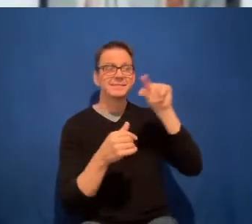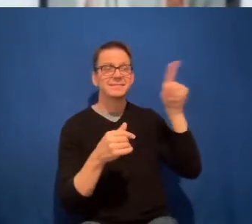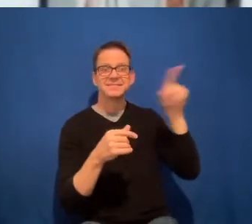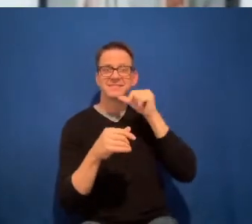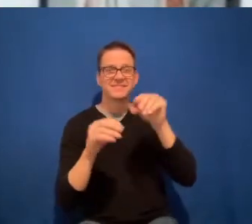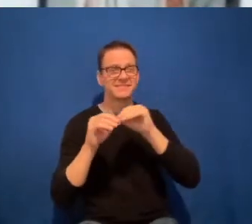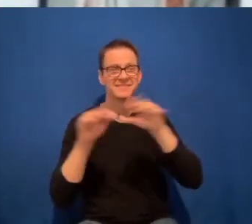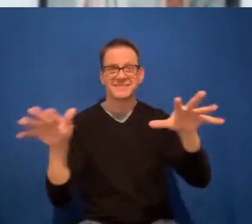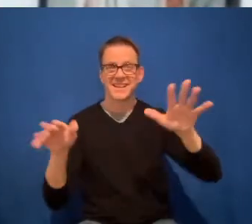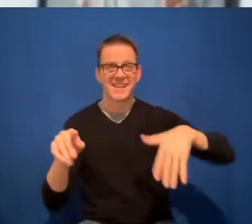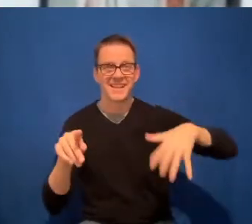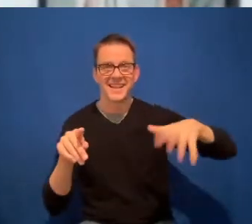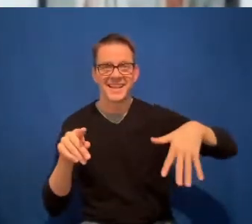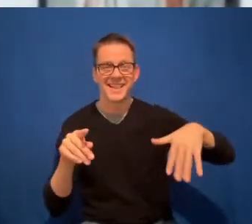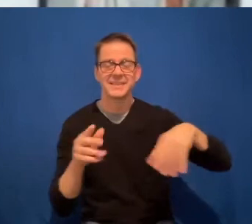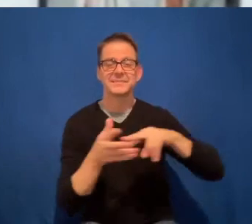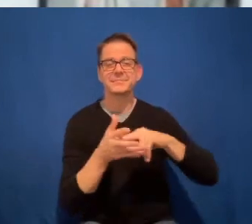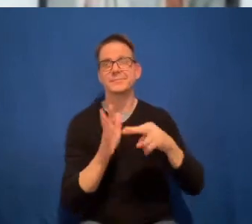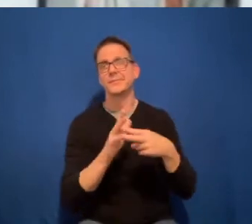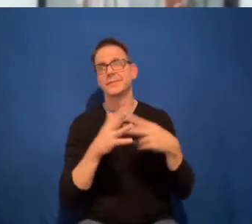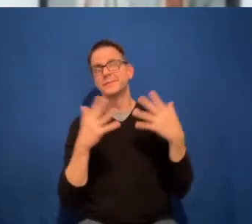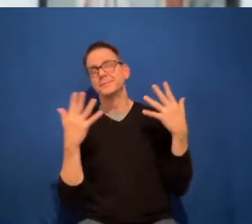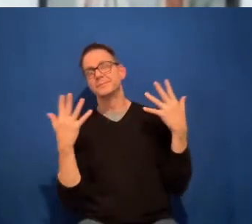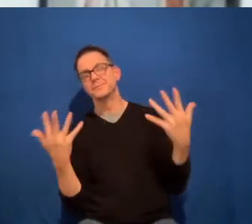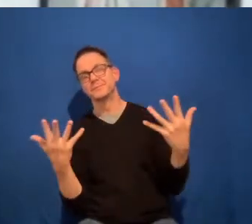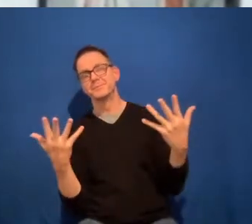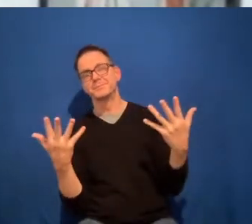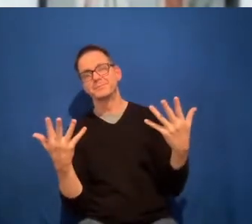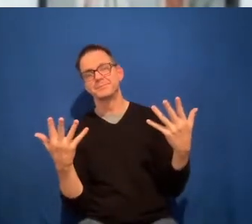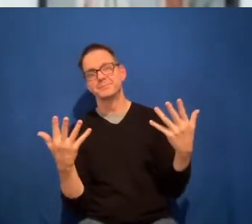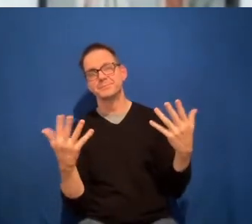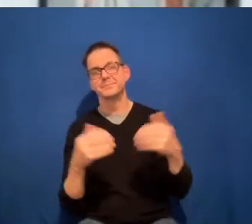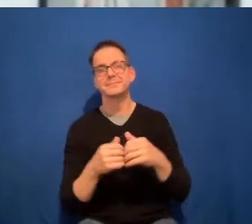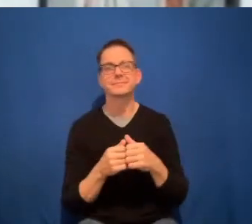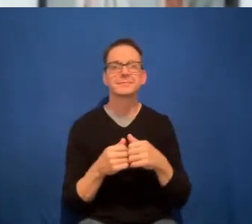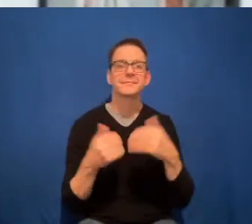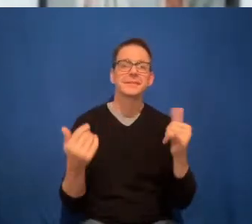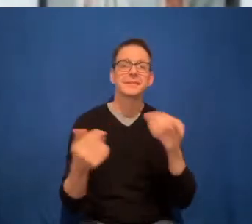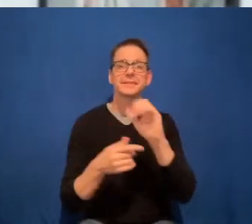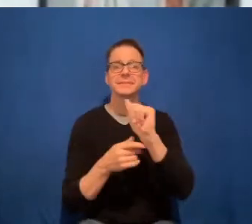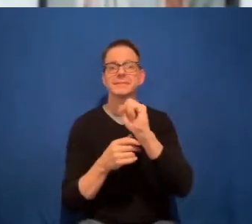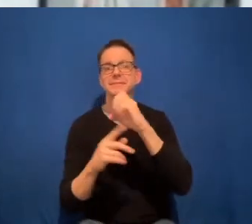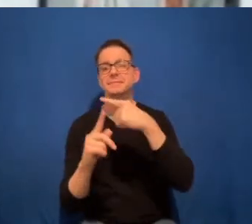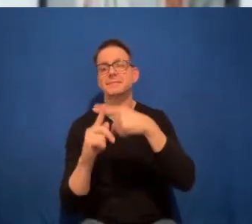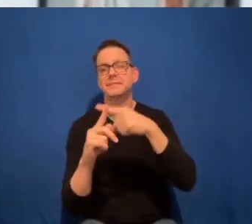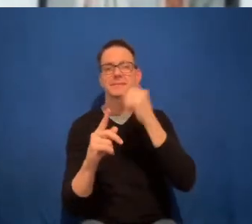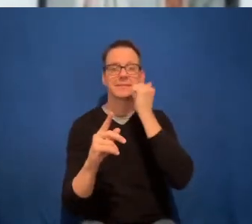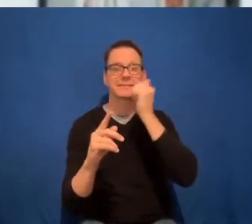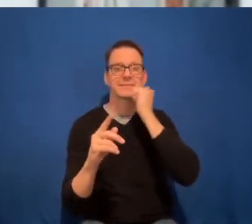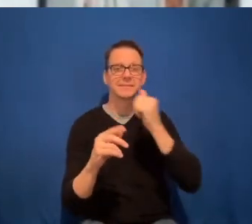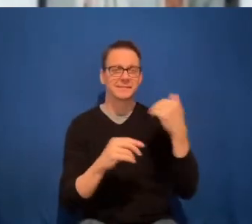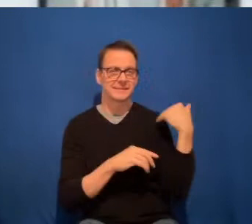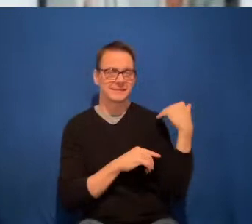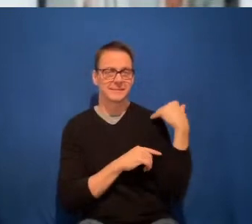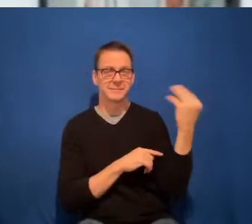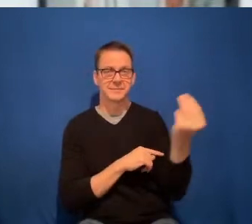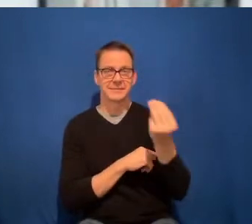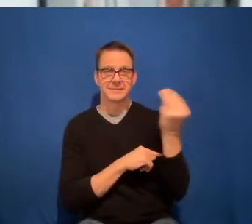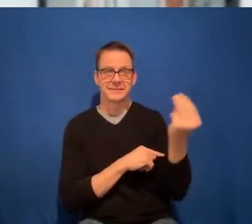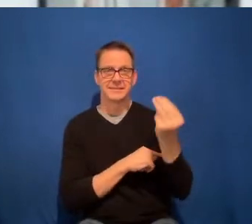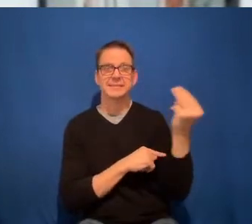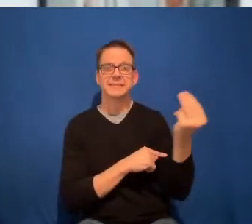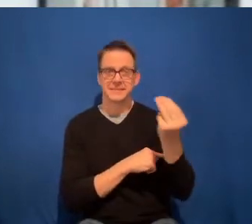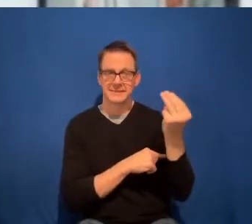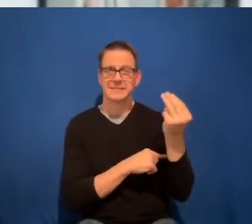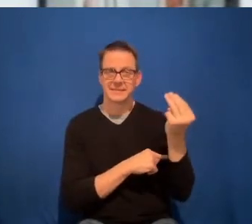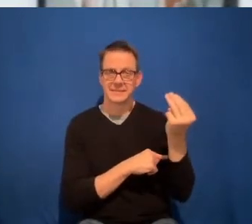those, then that's where we're at. So let's start with cases per day. And I'm going to go with Monday's numbers because Mondays are